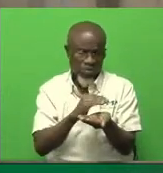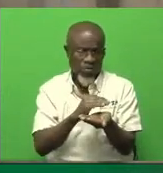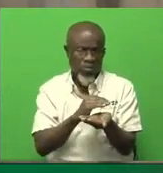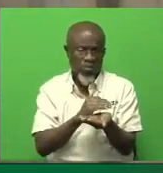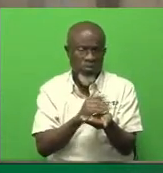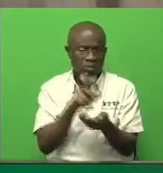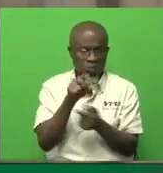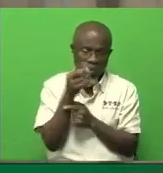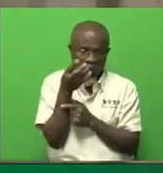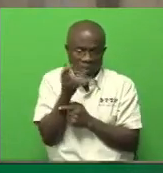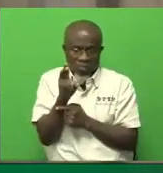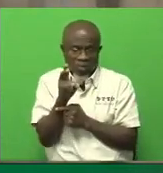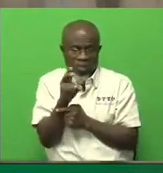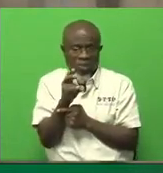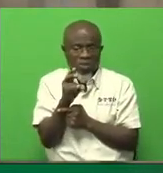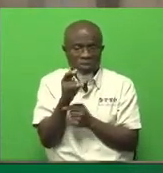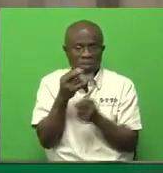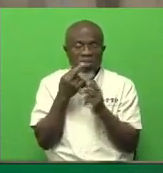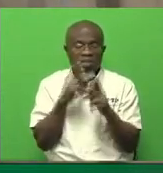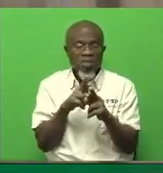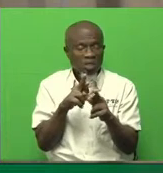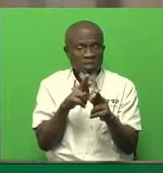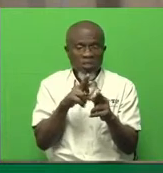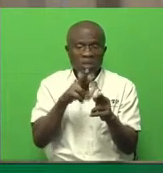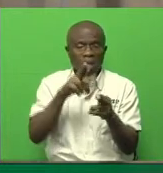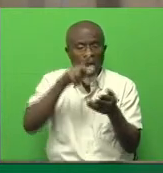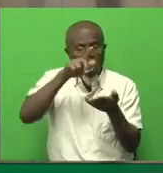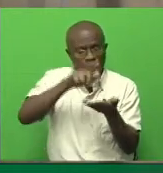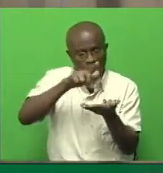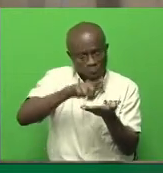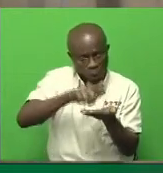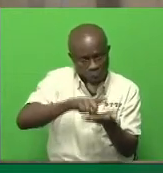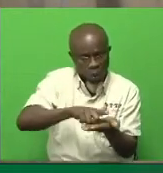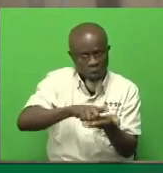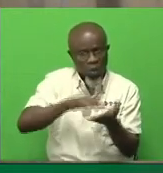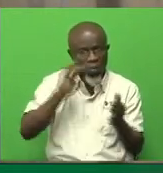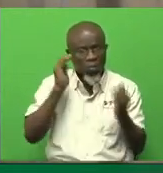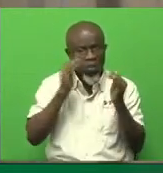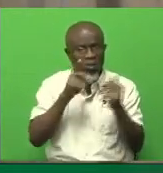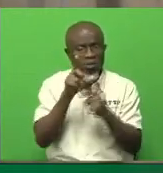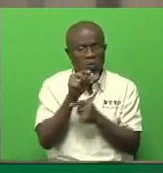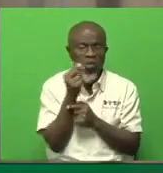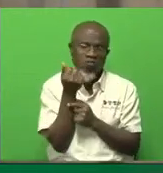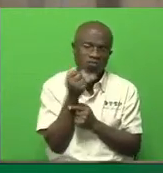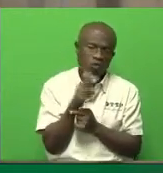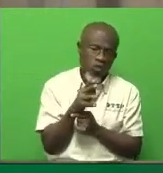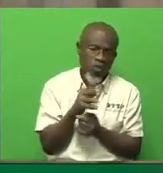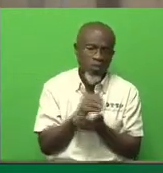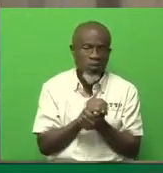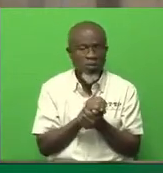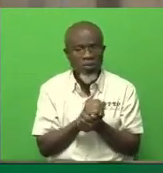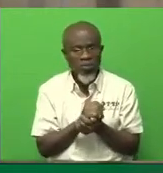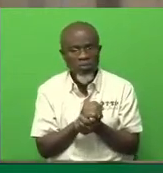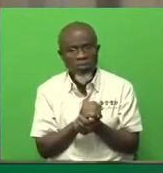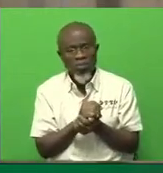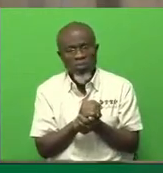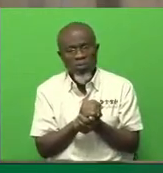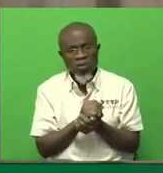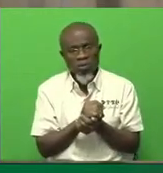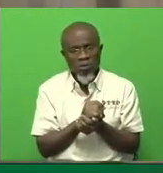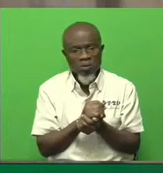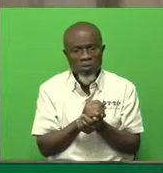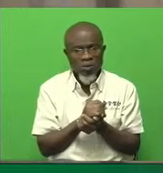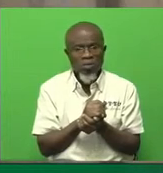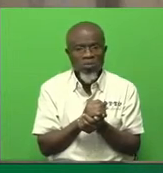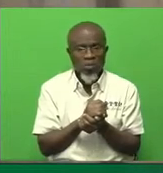were lower than 2014. 2018 the results were lower than what they met what was our last year in